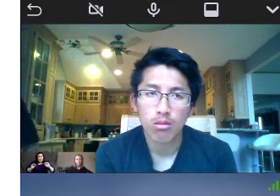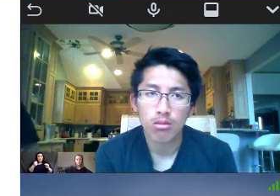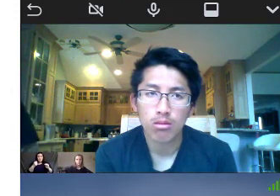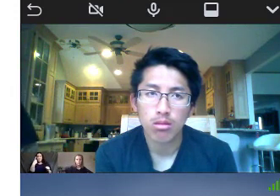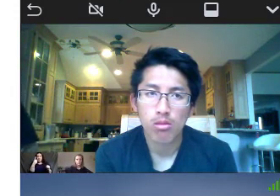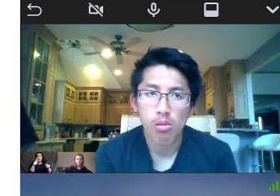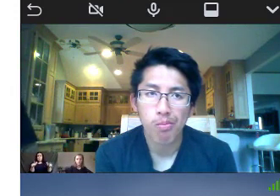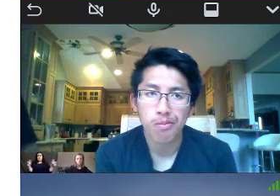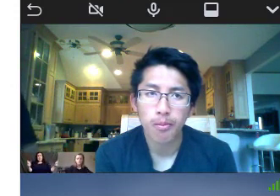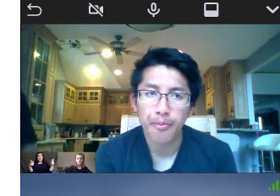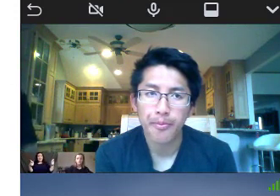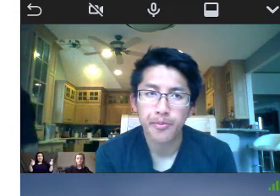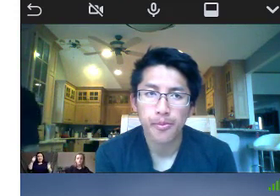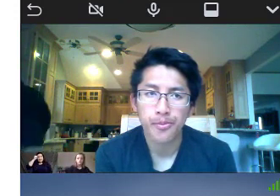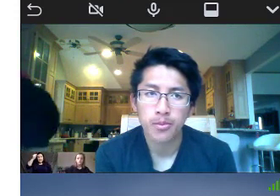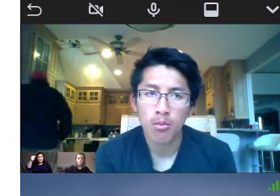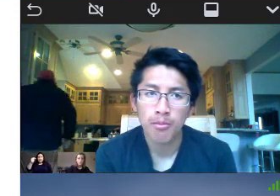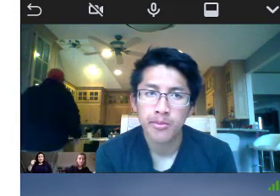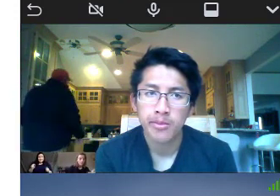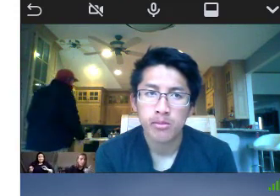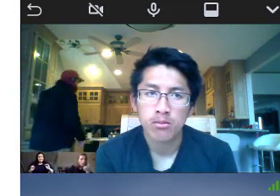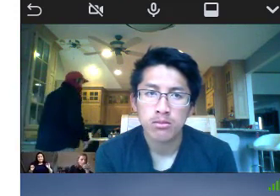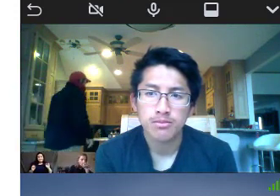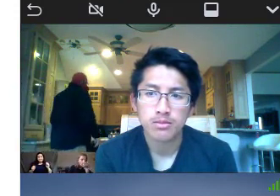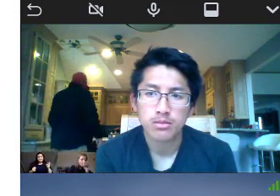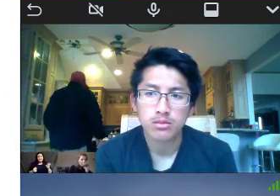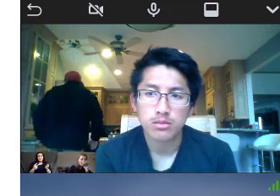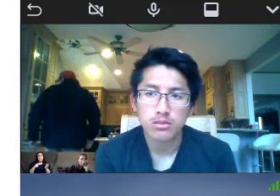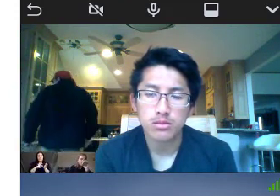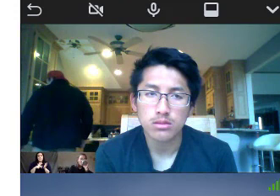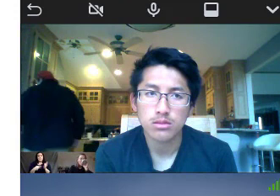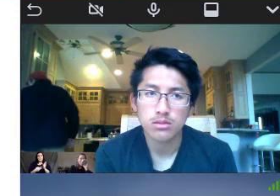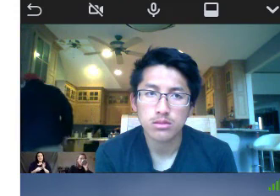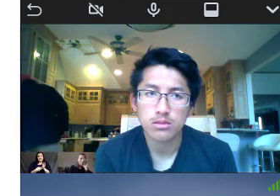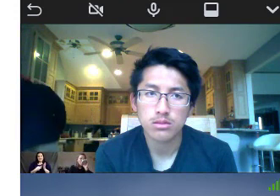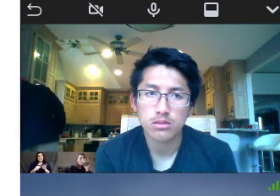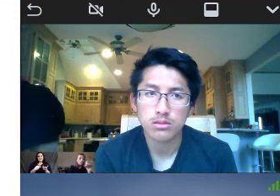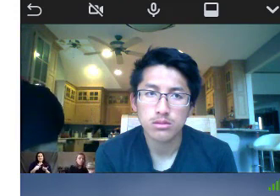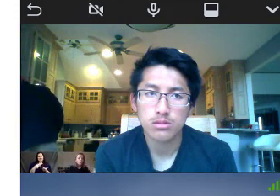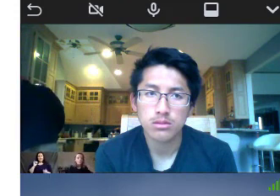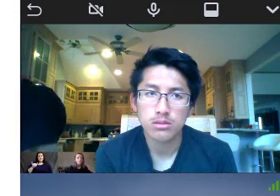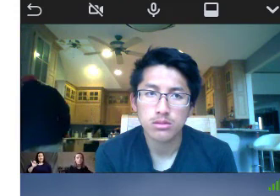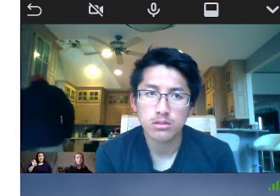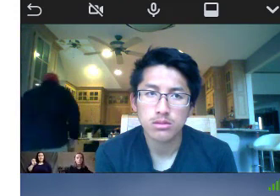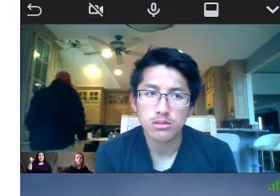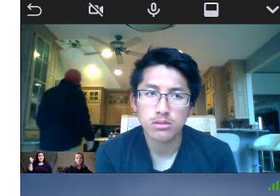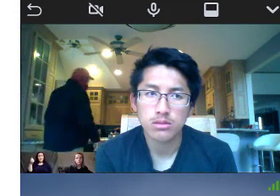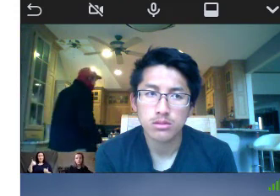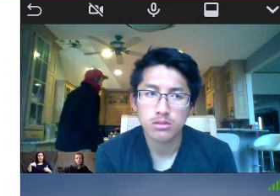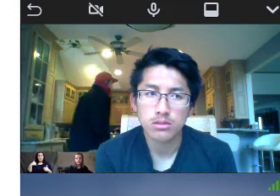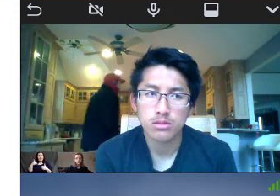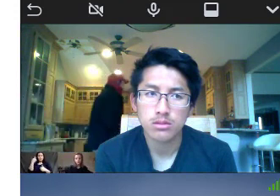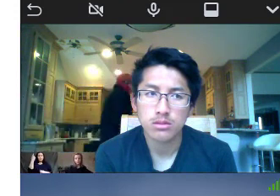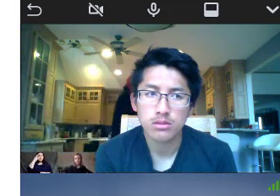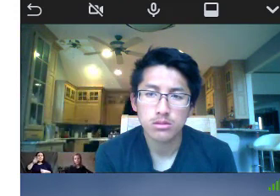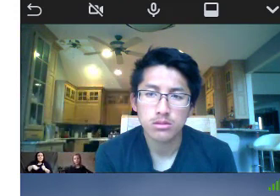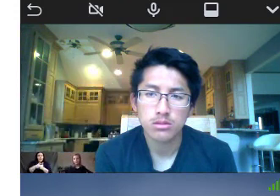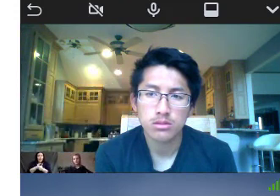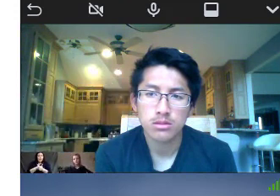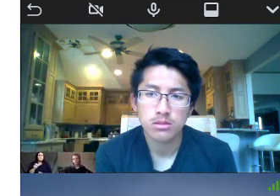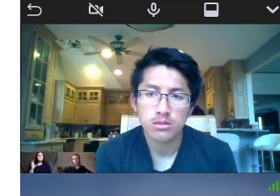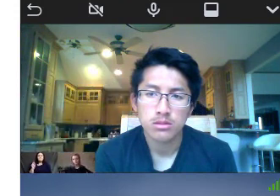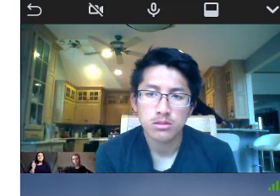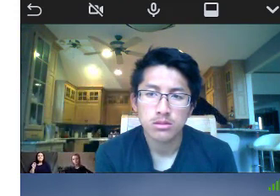real physical reason why the exponents are what they are. So these just come from